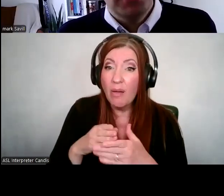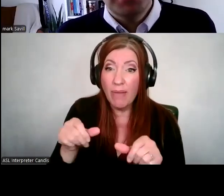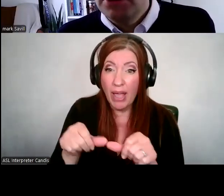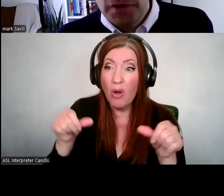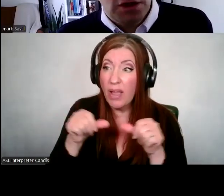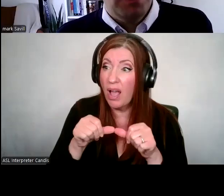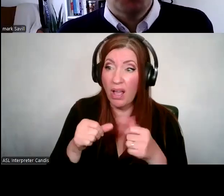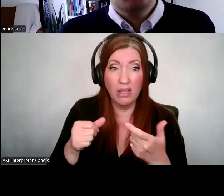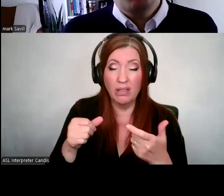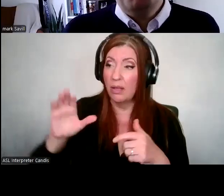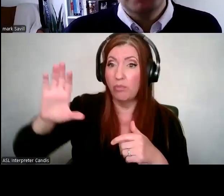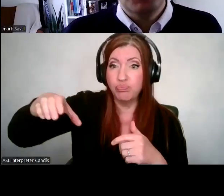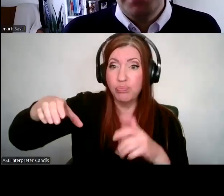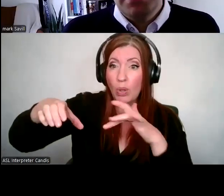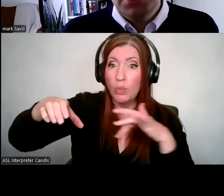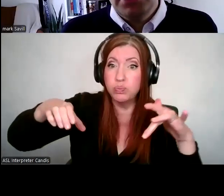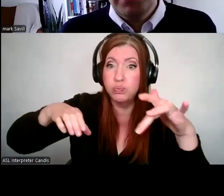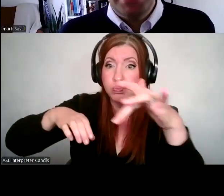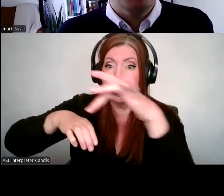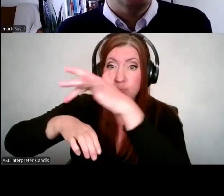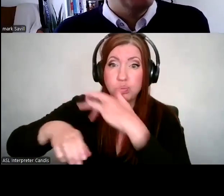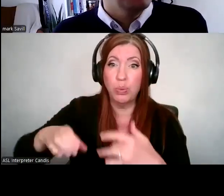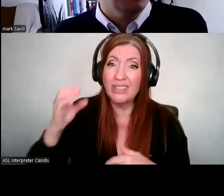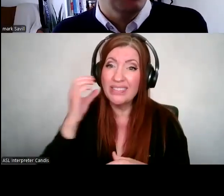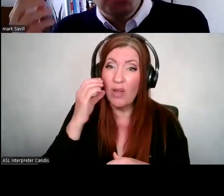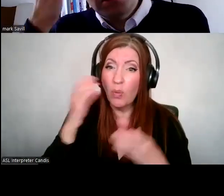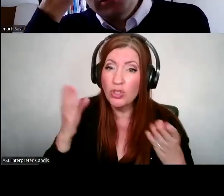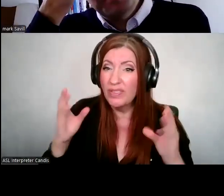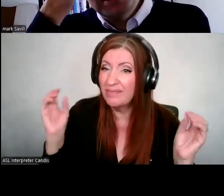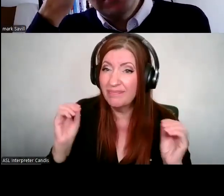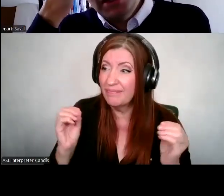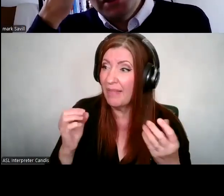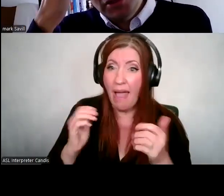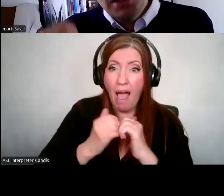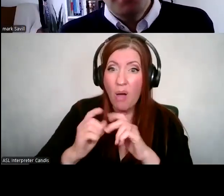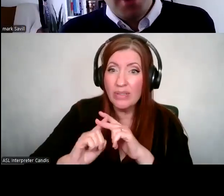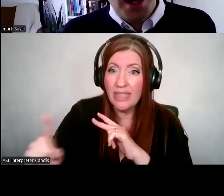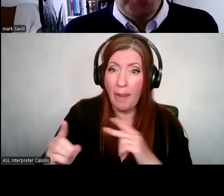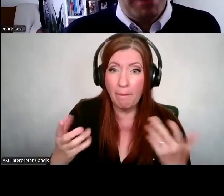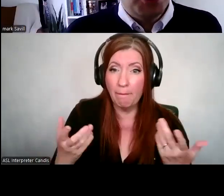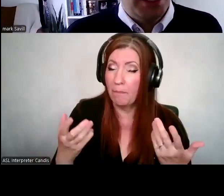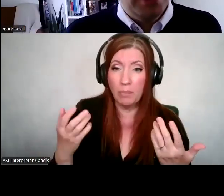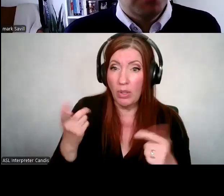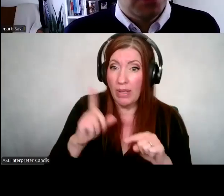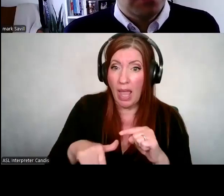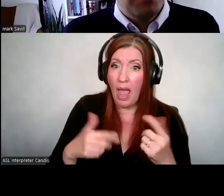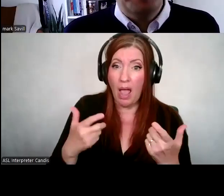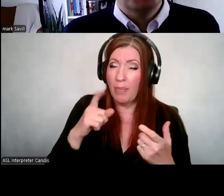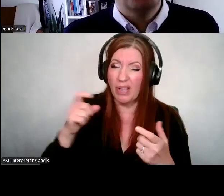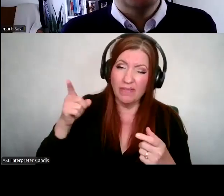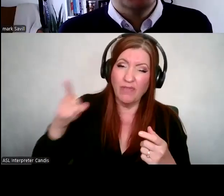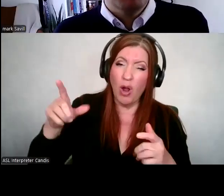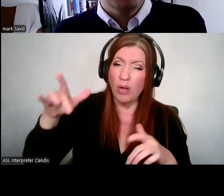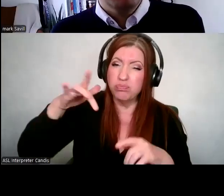have cell phone service or places where they can sort of escape in these kind of rural spaces if they need to. And then others about the challenge of just